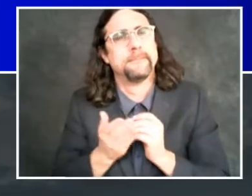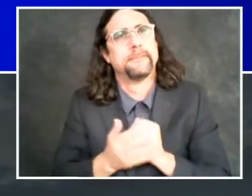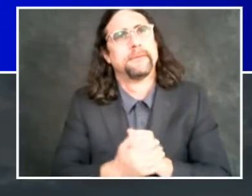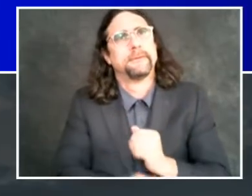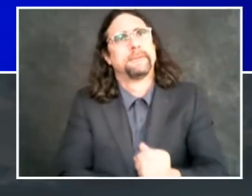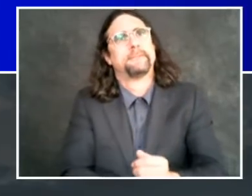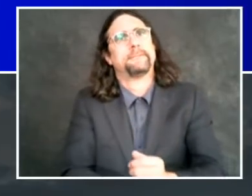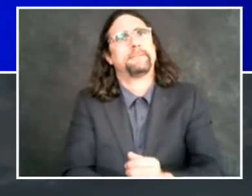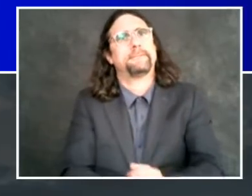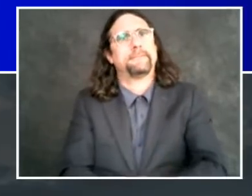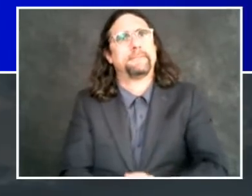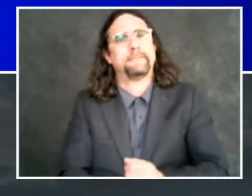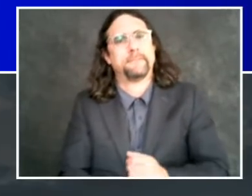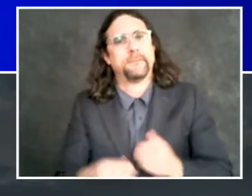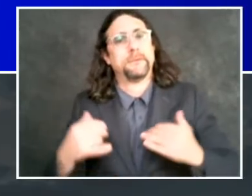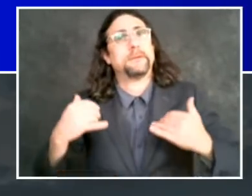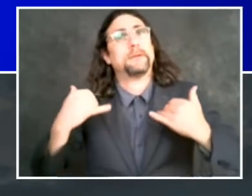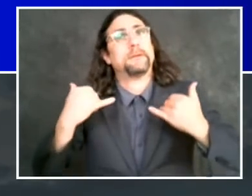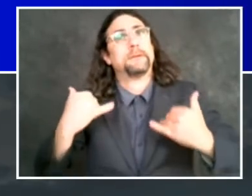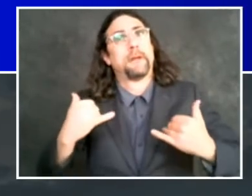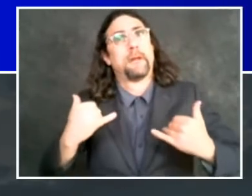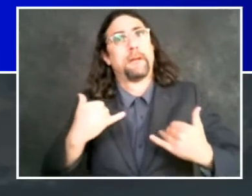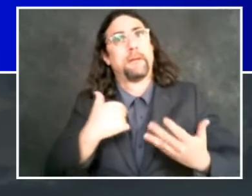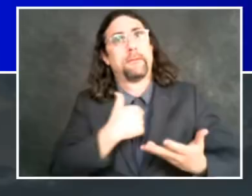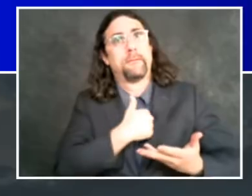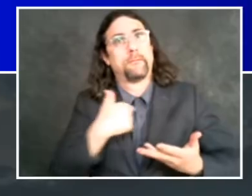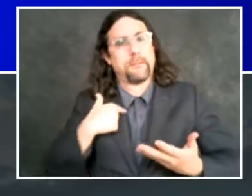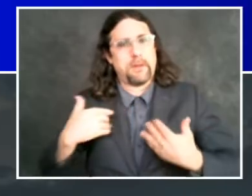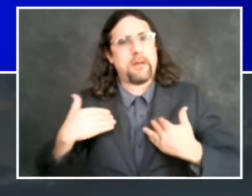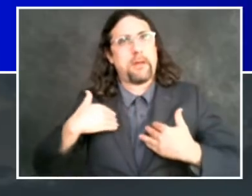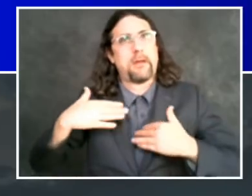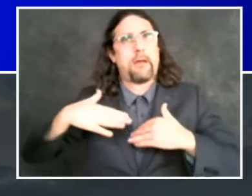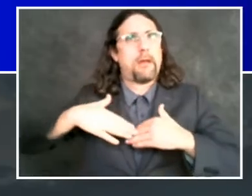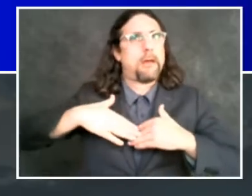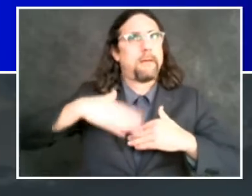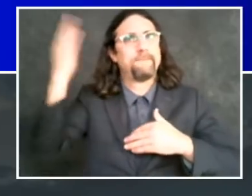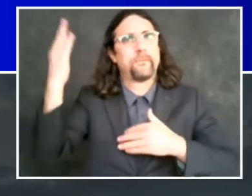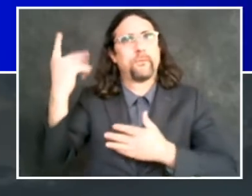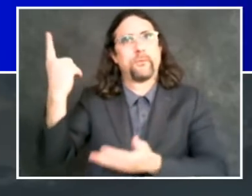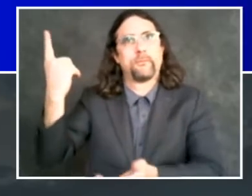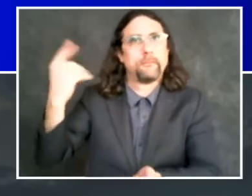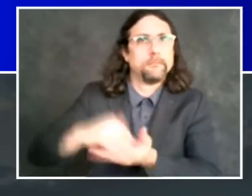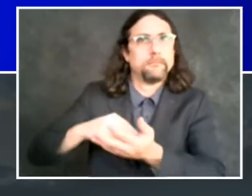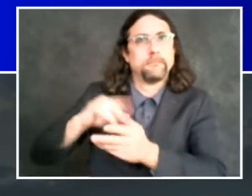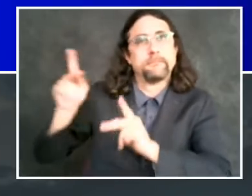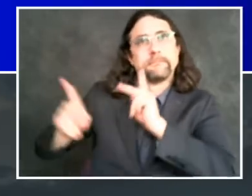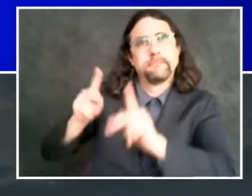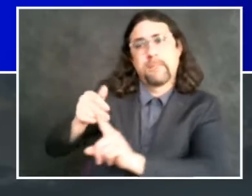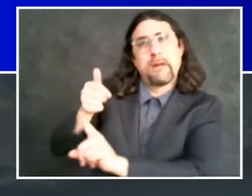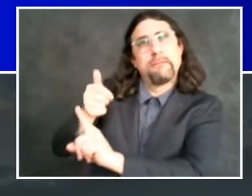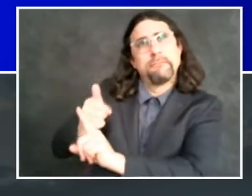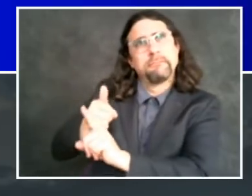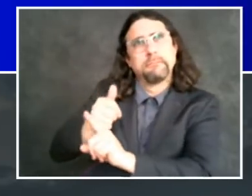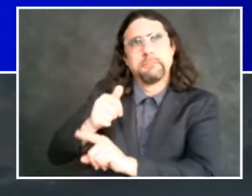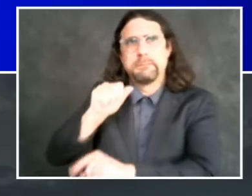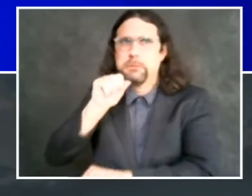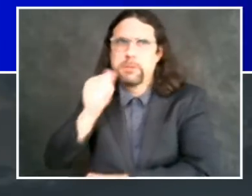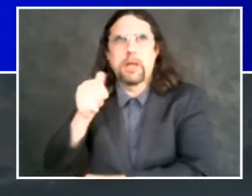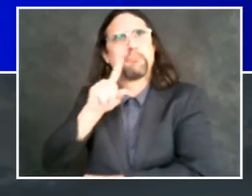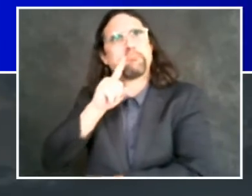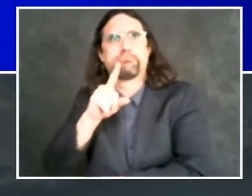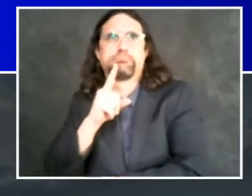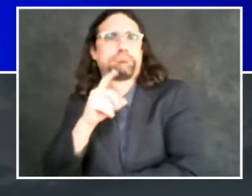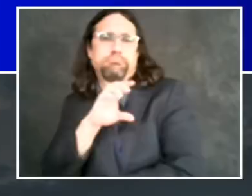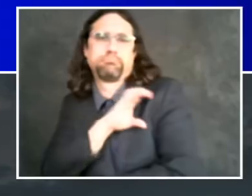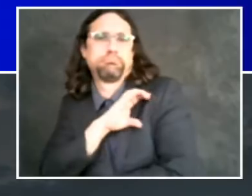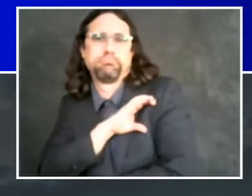being assigned to patrol parks and public spaces. They're from the Parks Department, the Office of Special Enforcement, Sanitation,